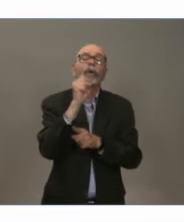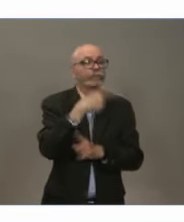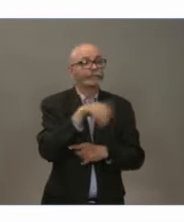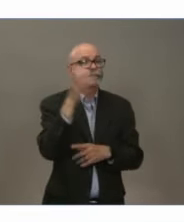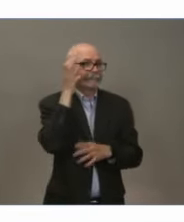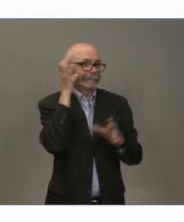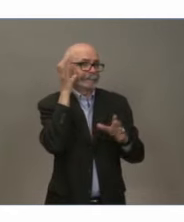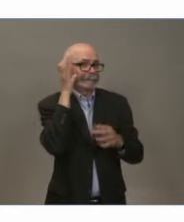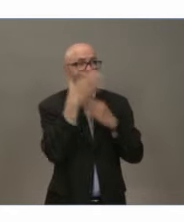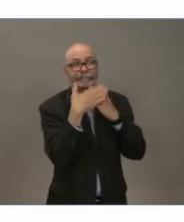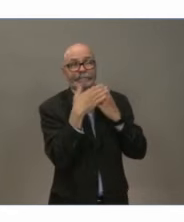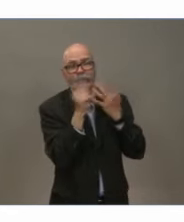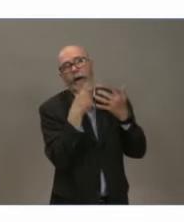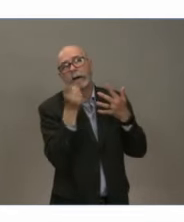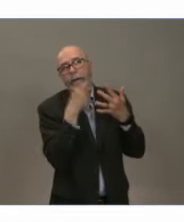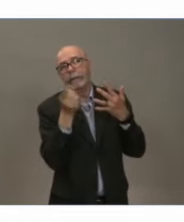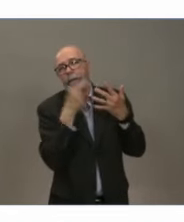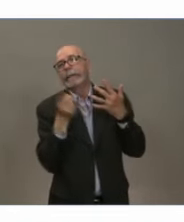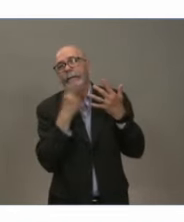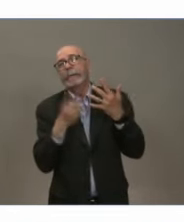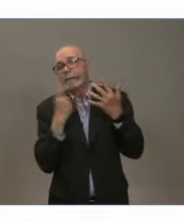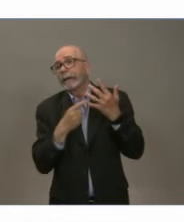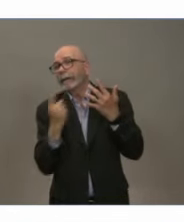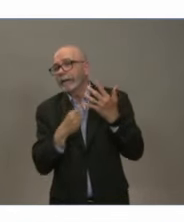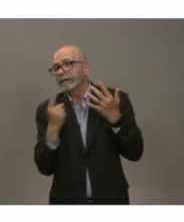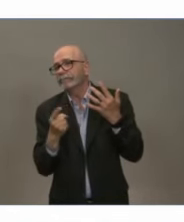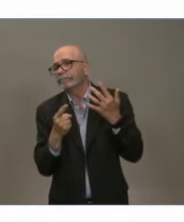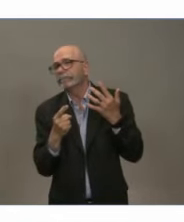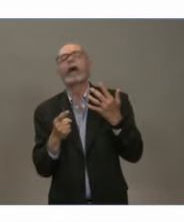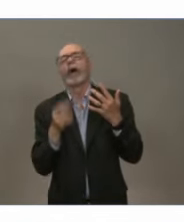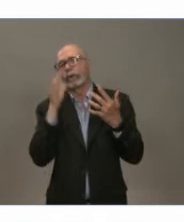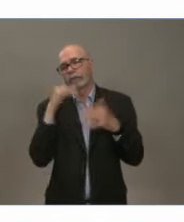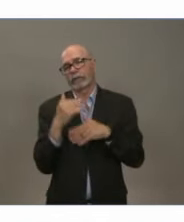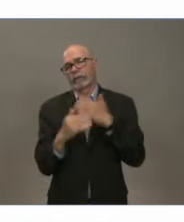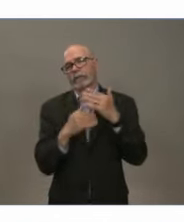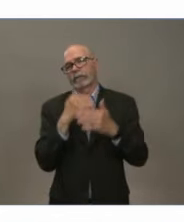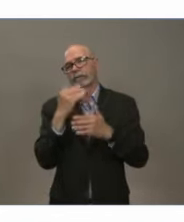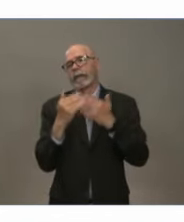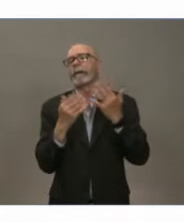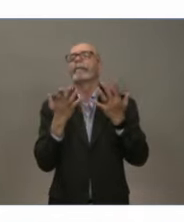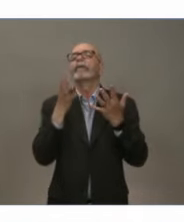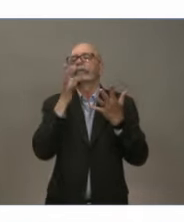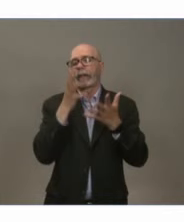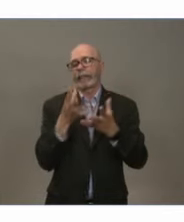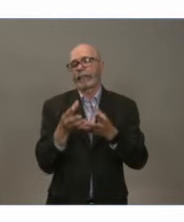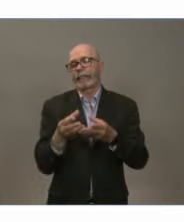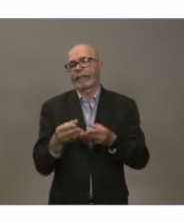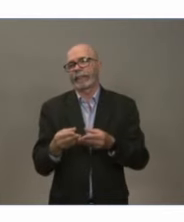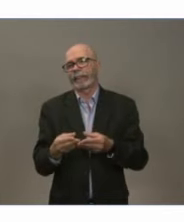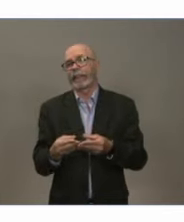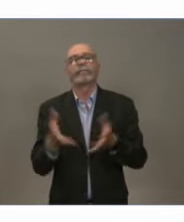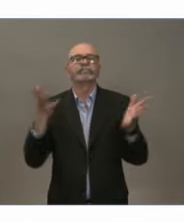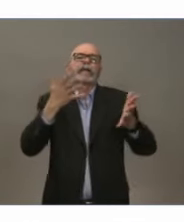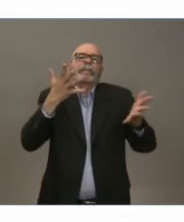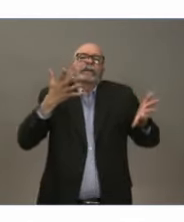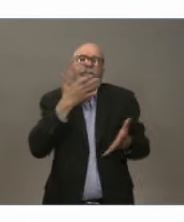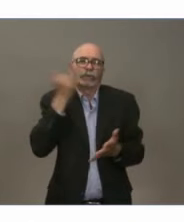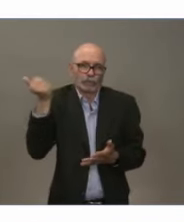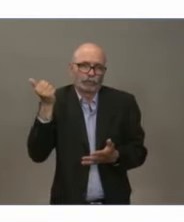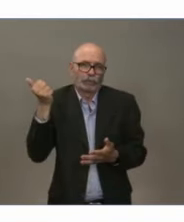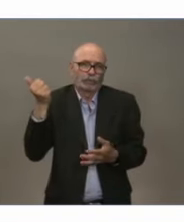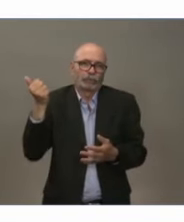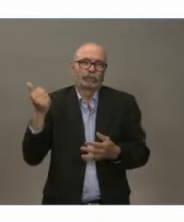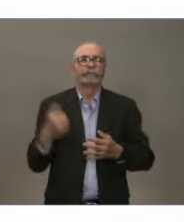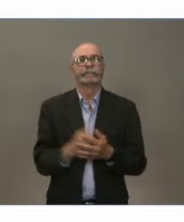combined strategies which will get us out of this faster and minimize the impact on Nova Scotians and our healthcare system. Can you just go